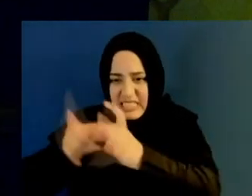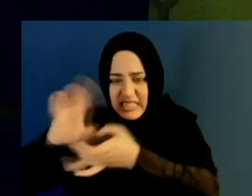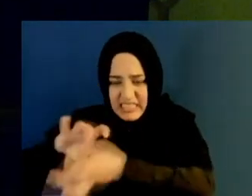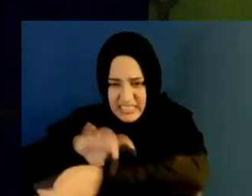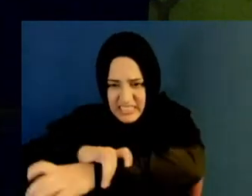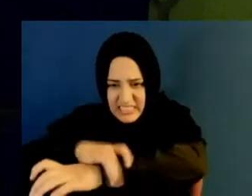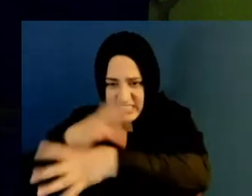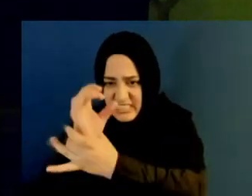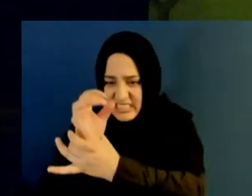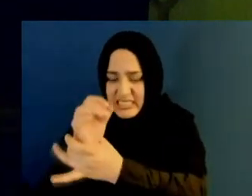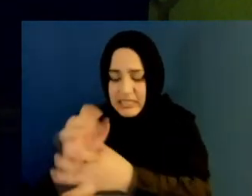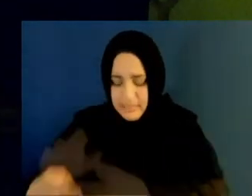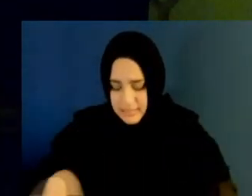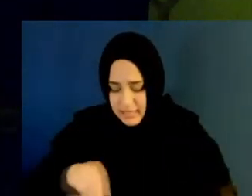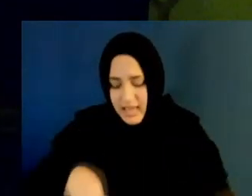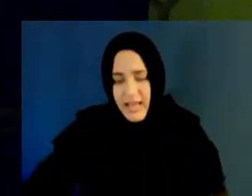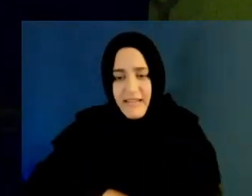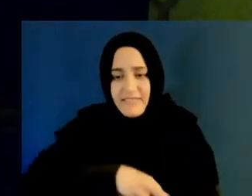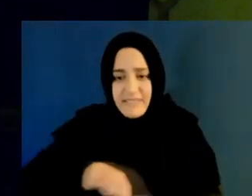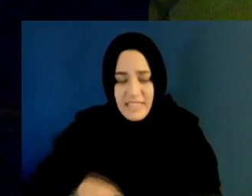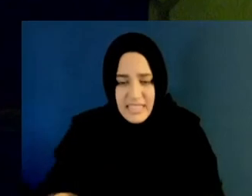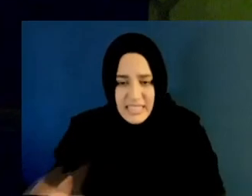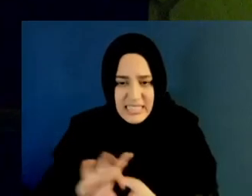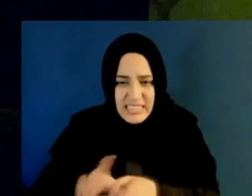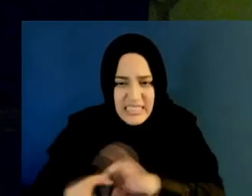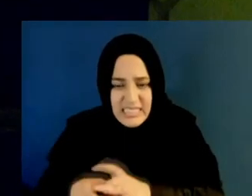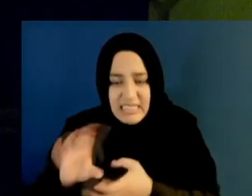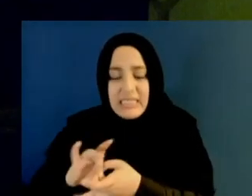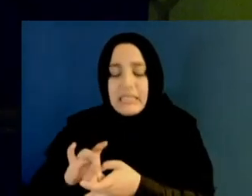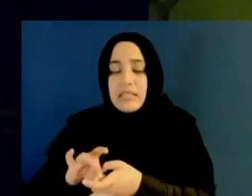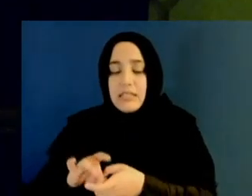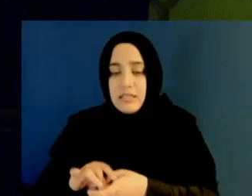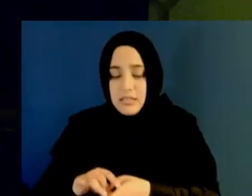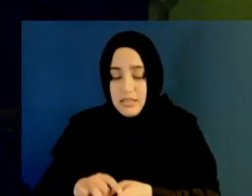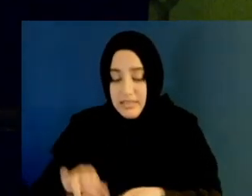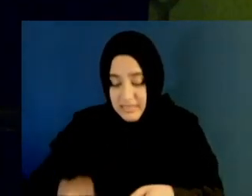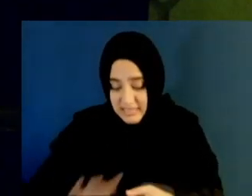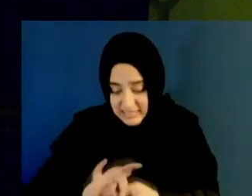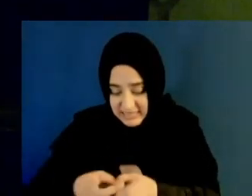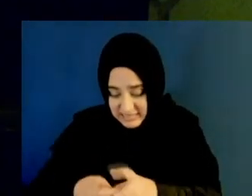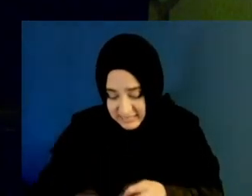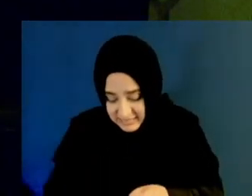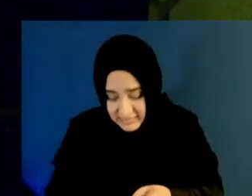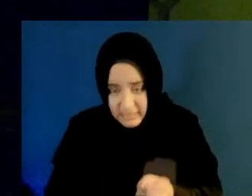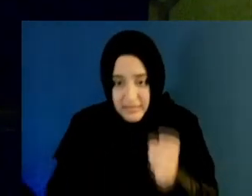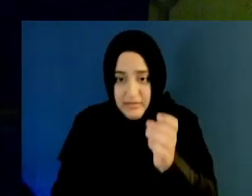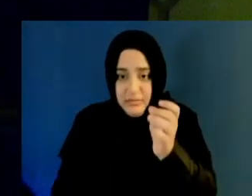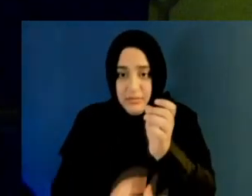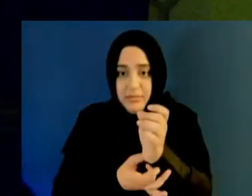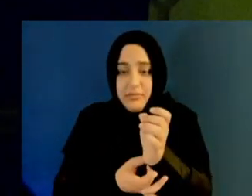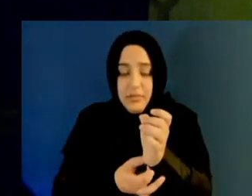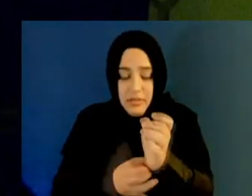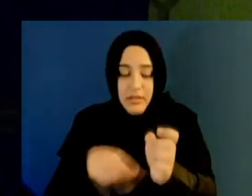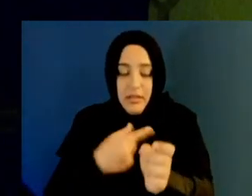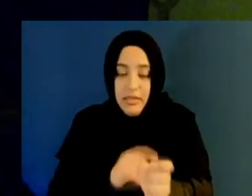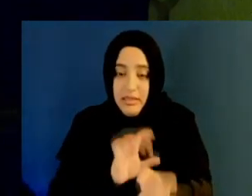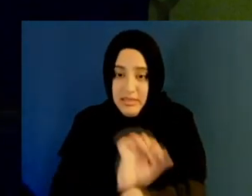with iron chains. These chains from the legs and the hands were then tied to the neck of Zainul